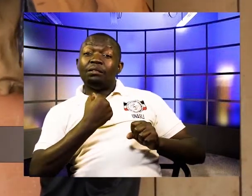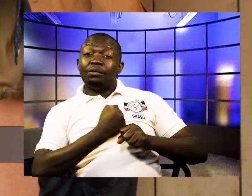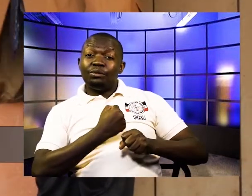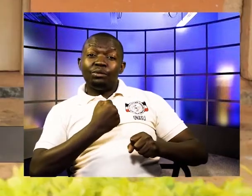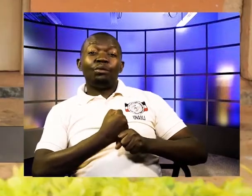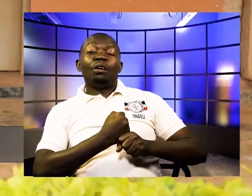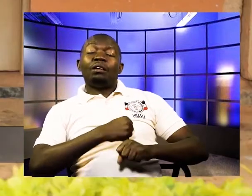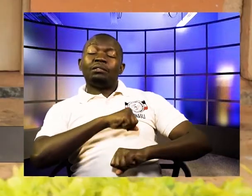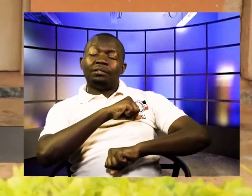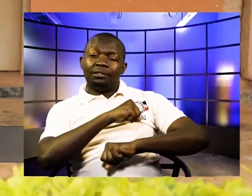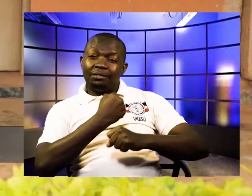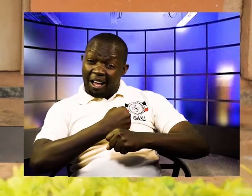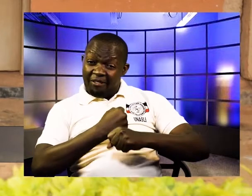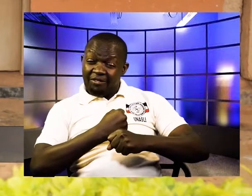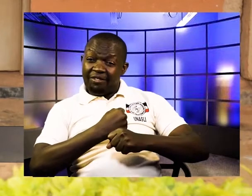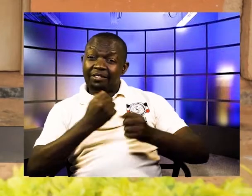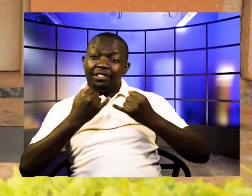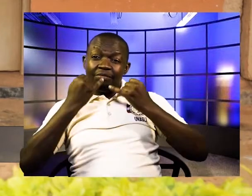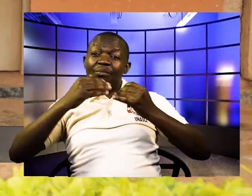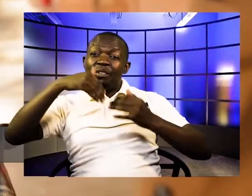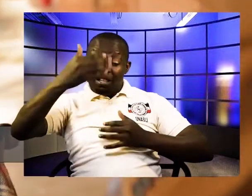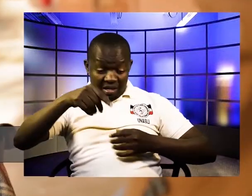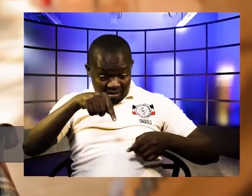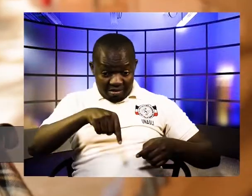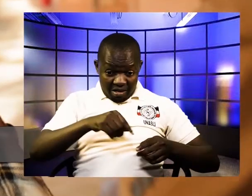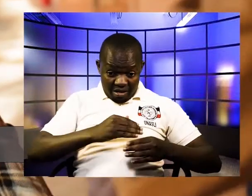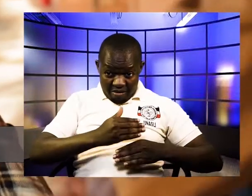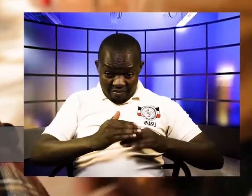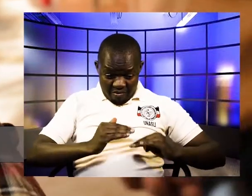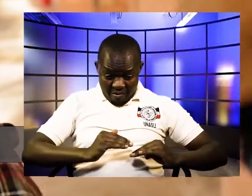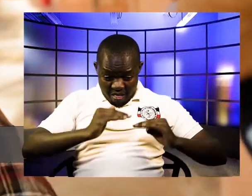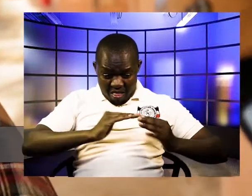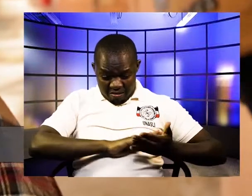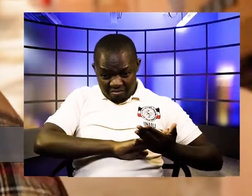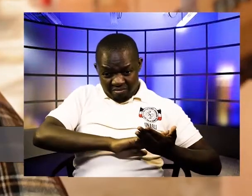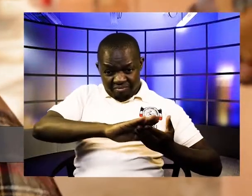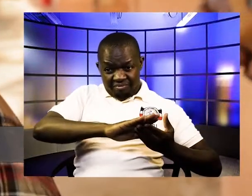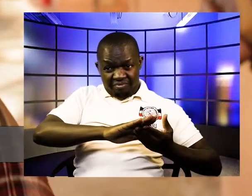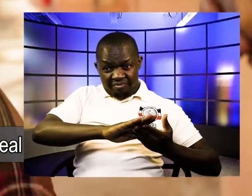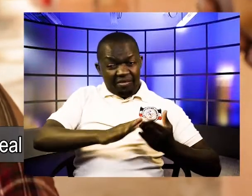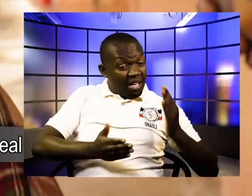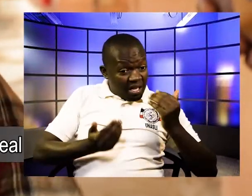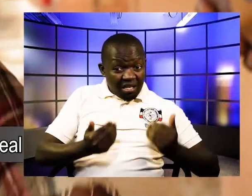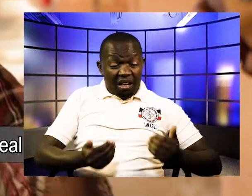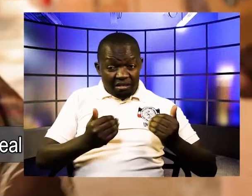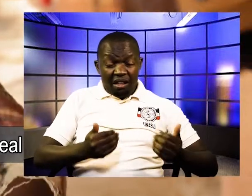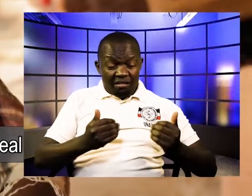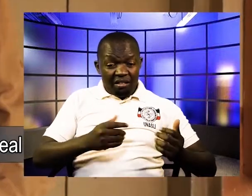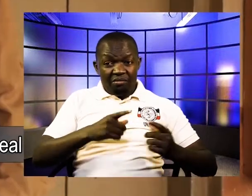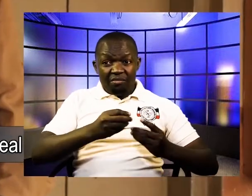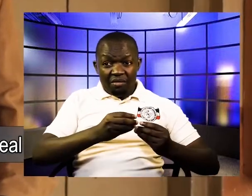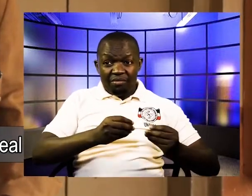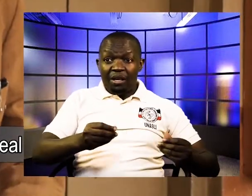nja kinyonyola luvanyuma wana wantu ngenda kola wala kati webale nyoja kubonya